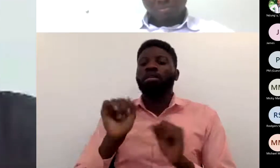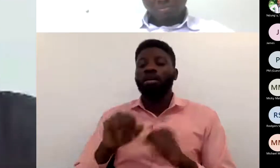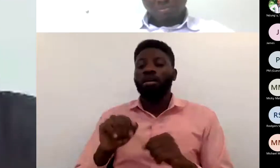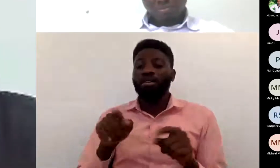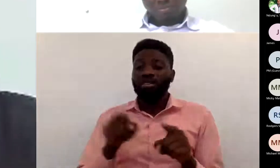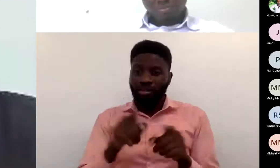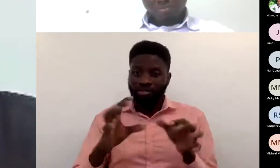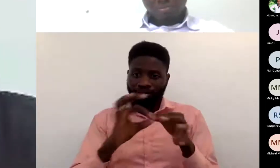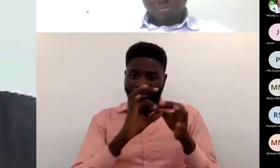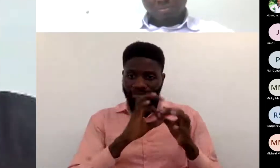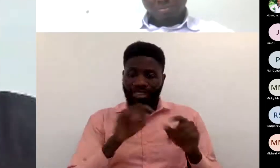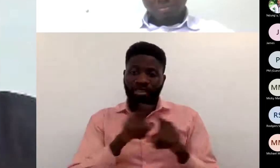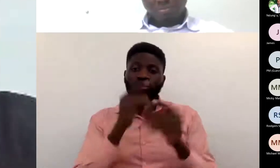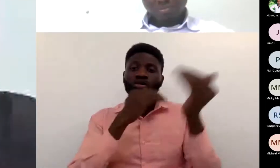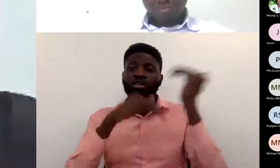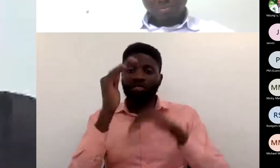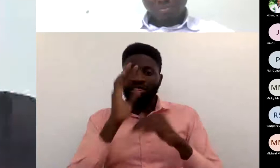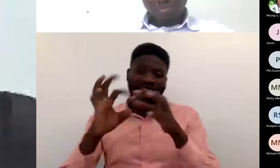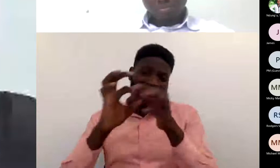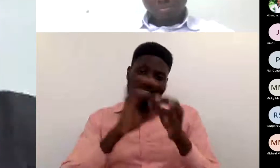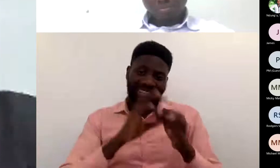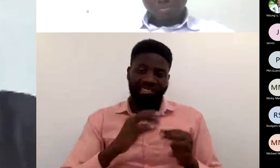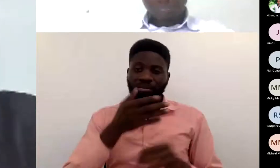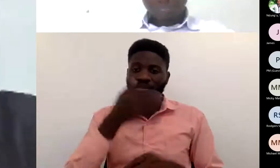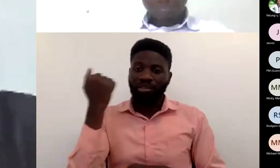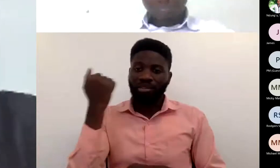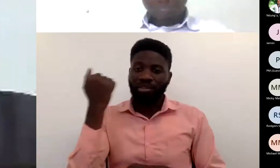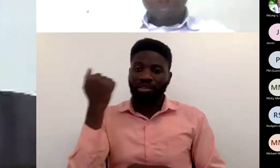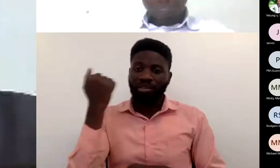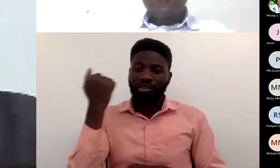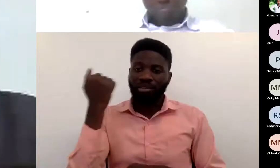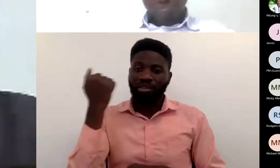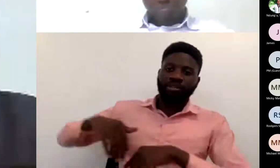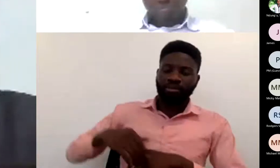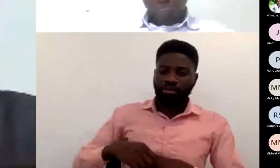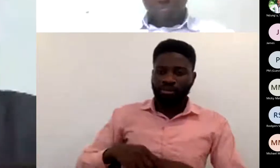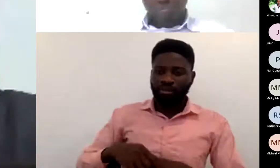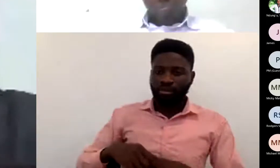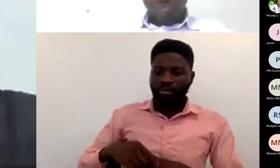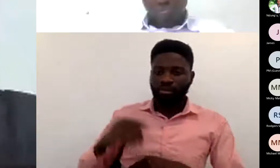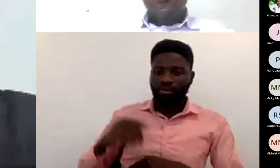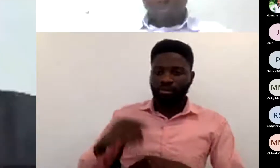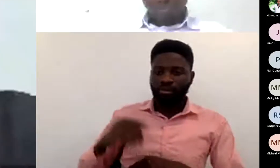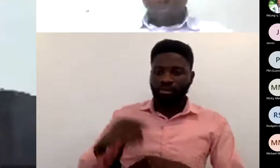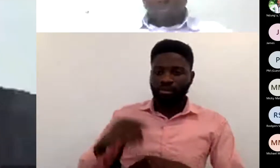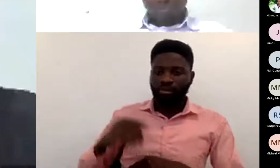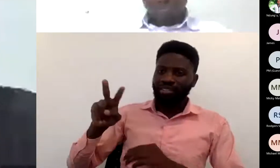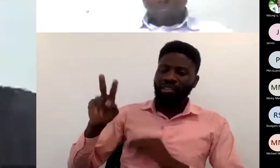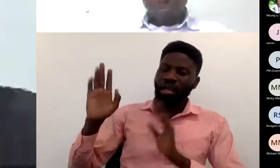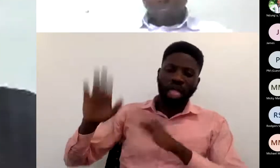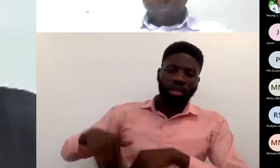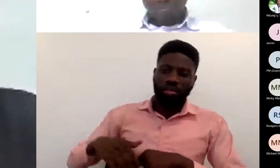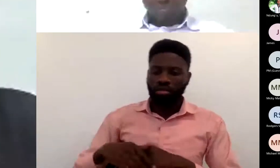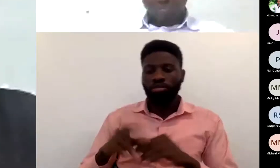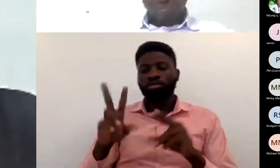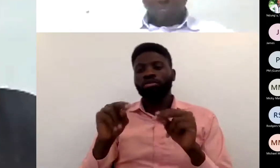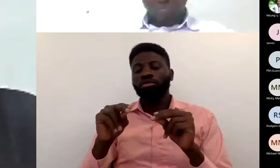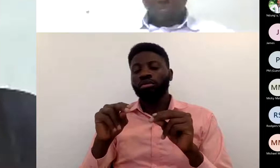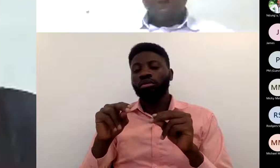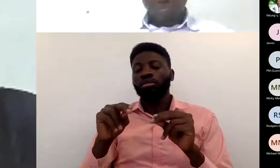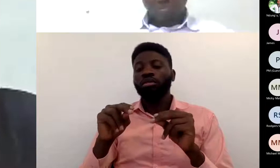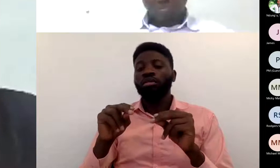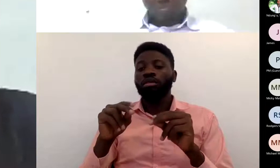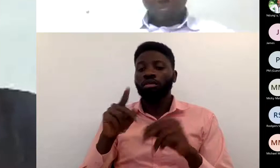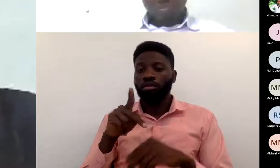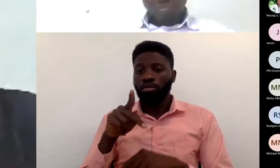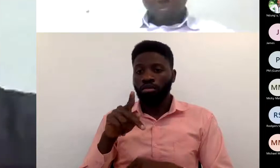level. Don't take them for granted. And don't look at your peers only, your lecturers, right? Your professors that you work with